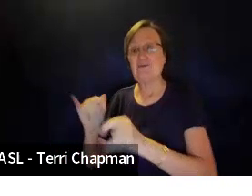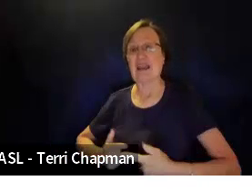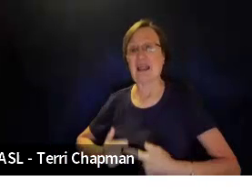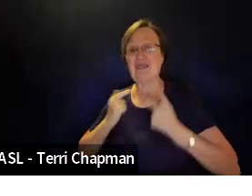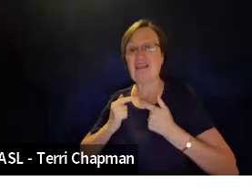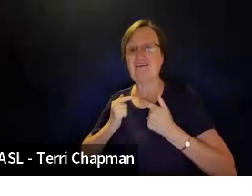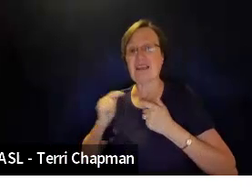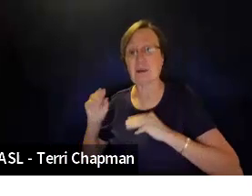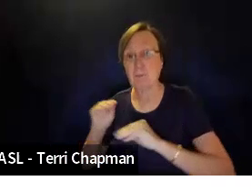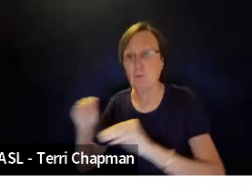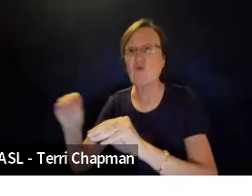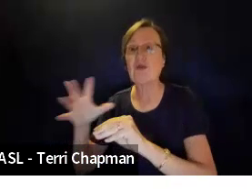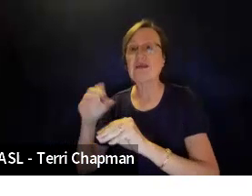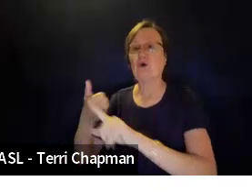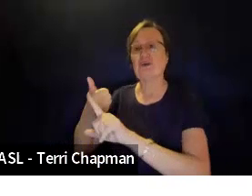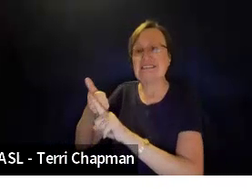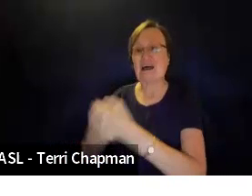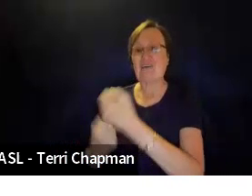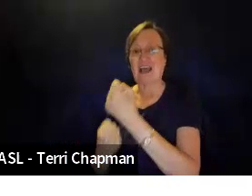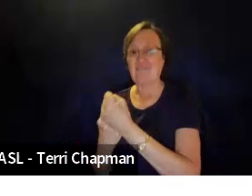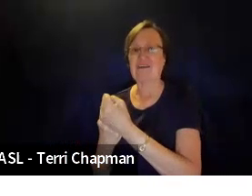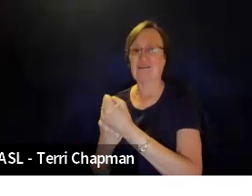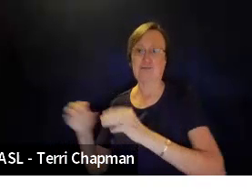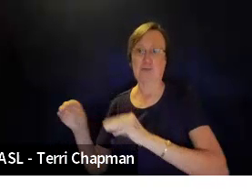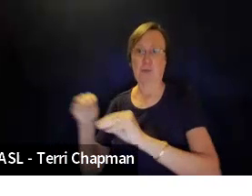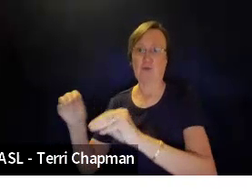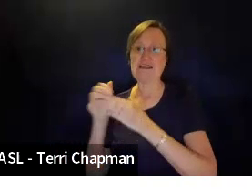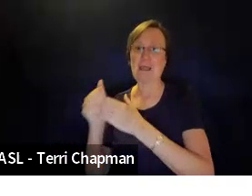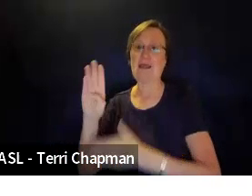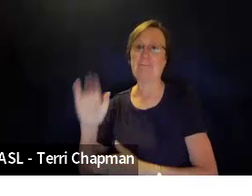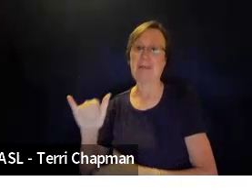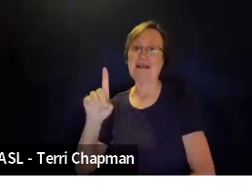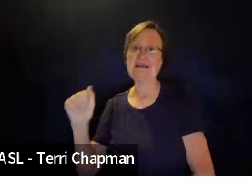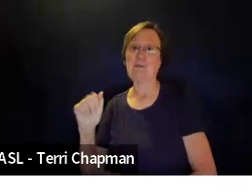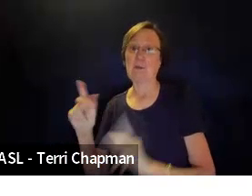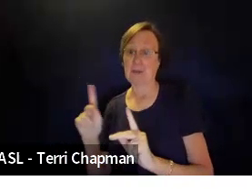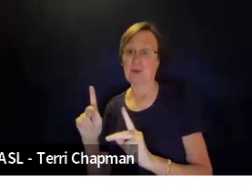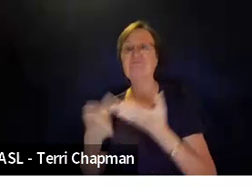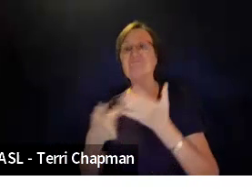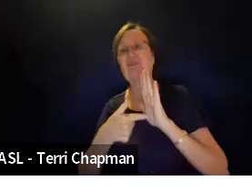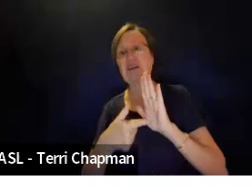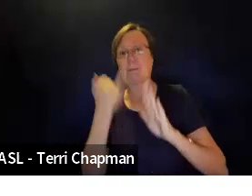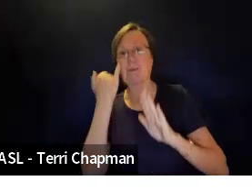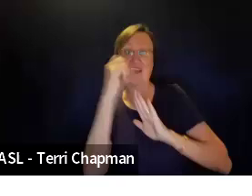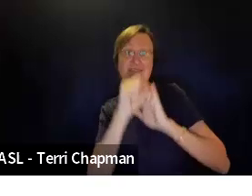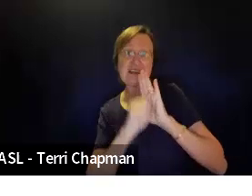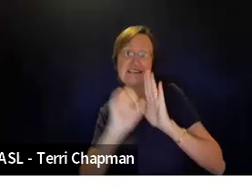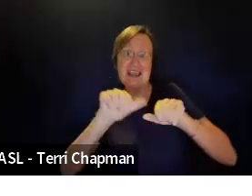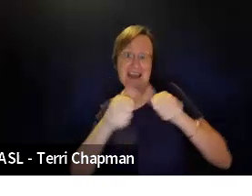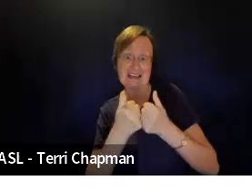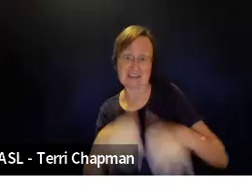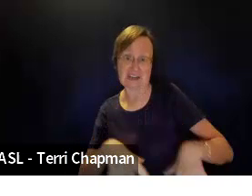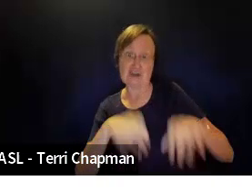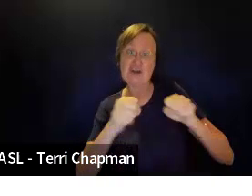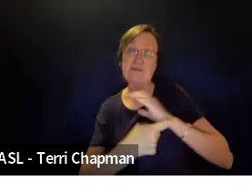led by disabled people. So for instance, if a state agency adopts an algorithmic tool with the explicit aim